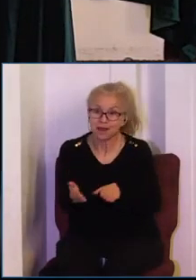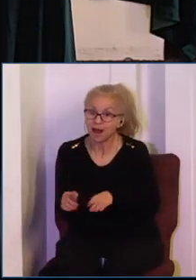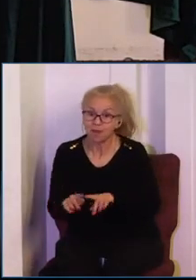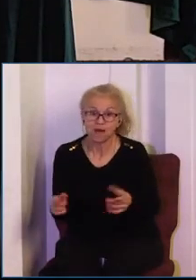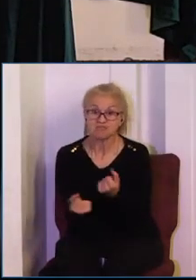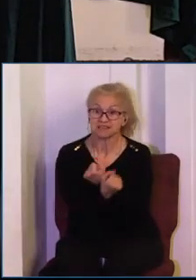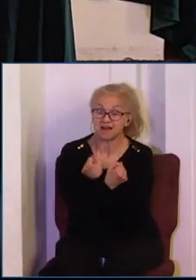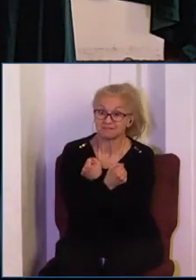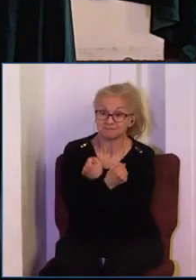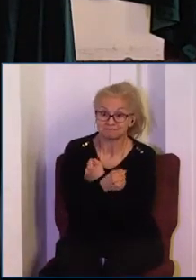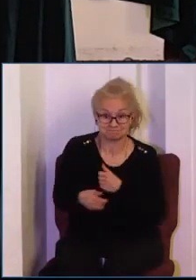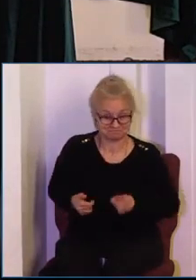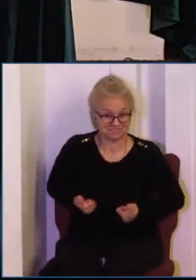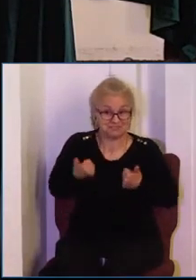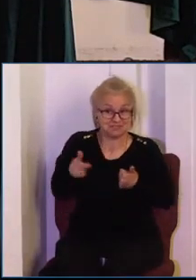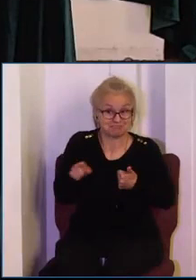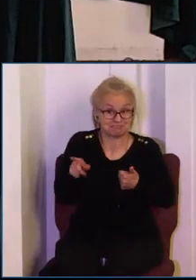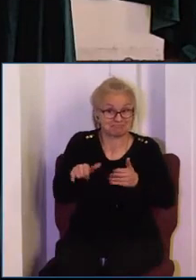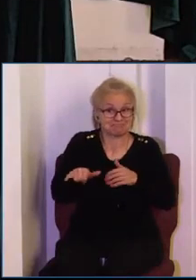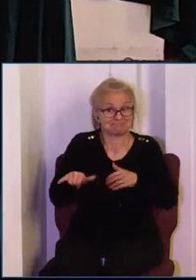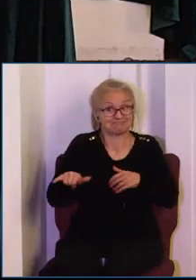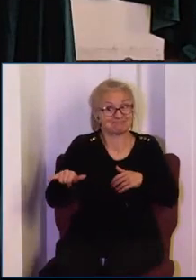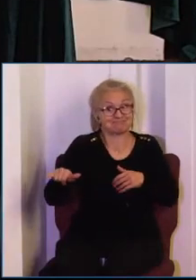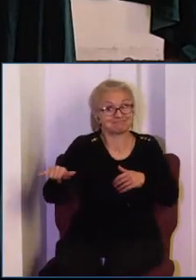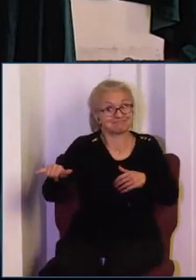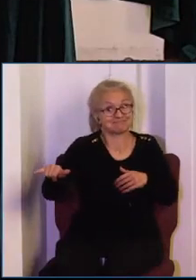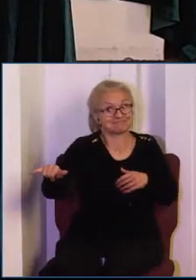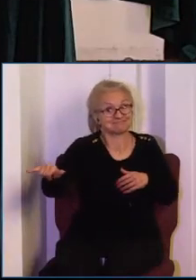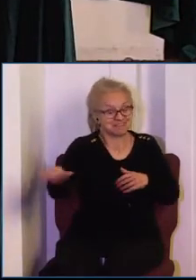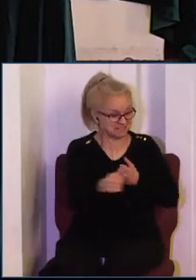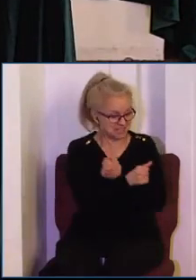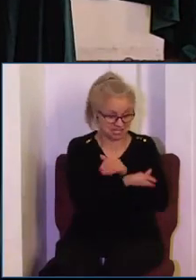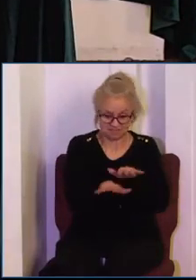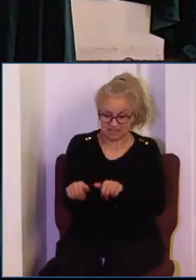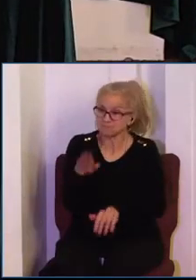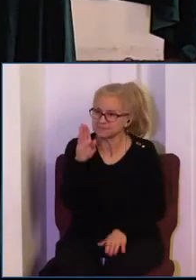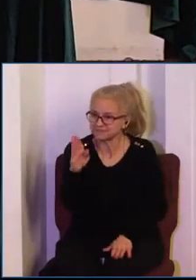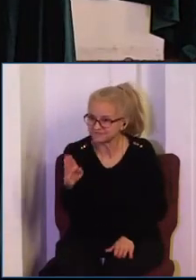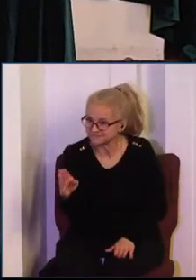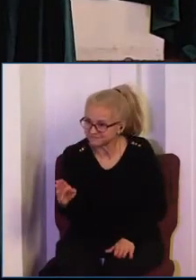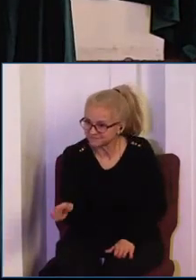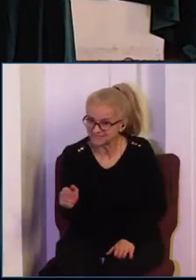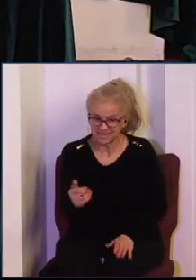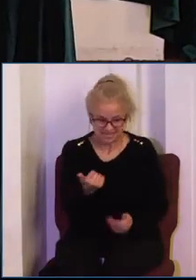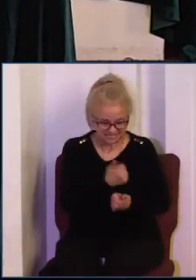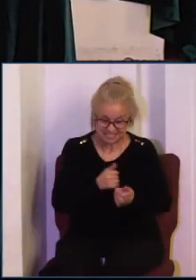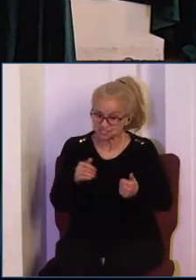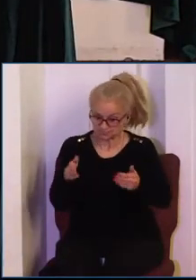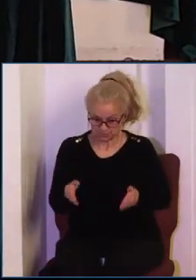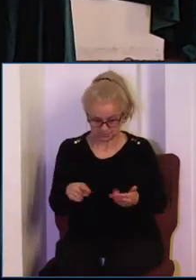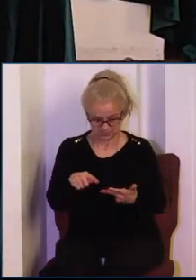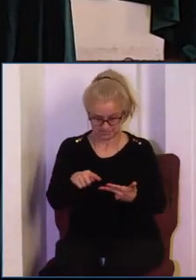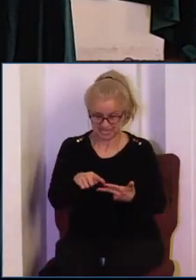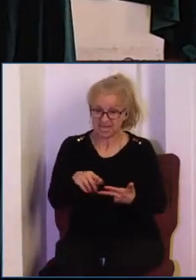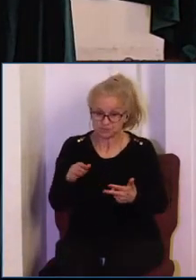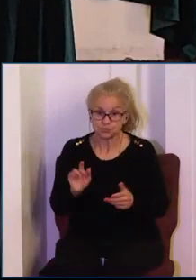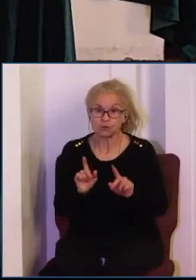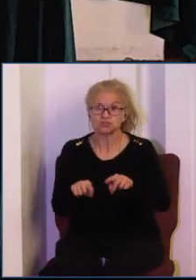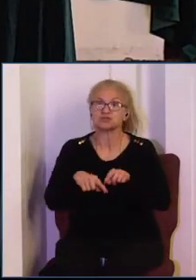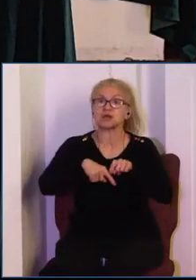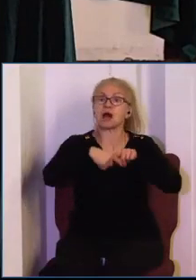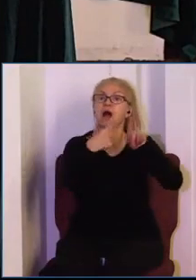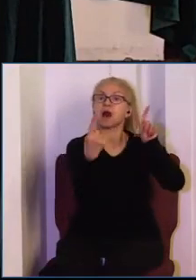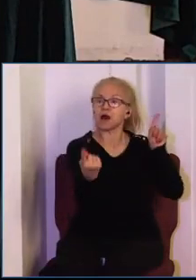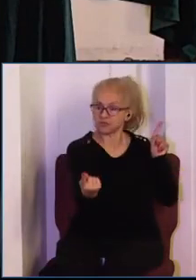love didn't. The love never left. Each where the person had to go to the other